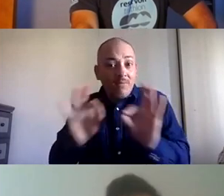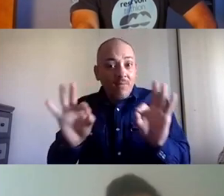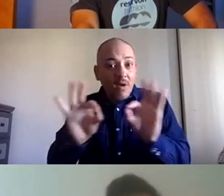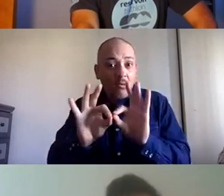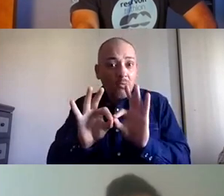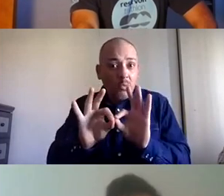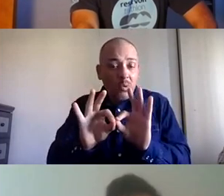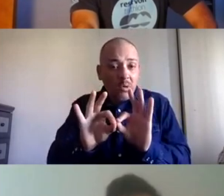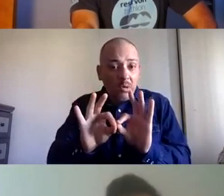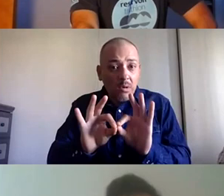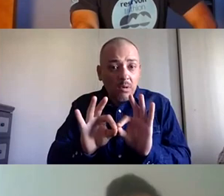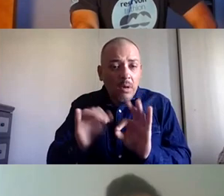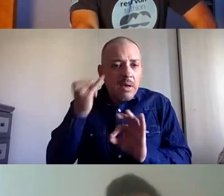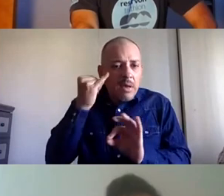Basically,